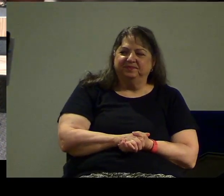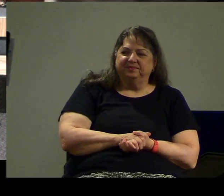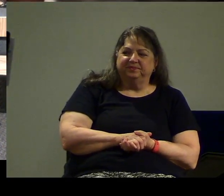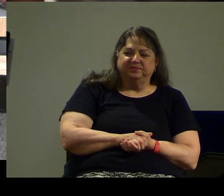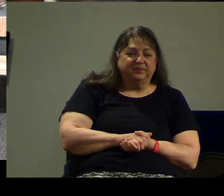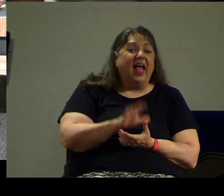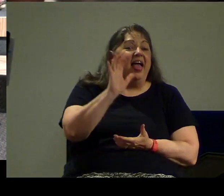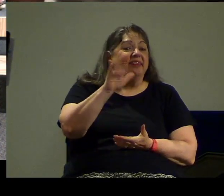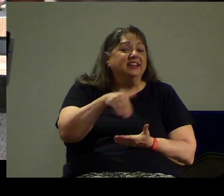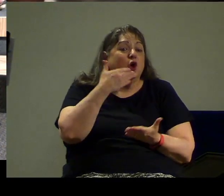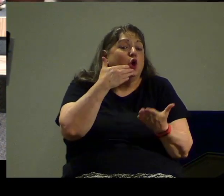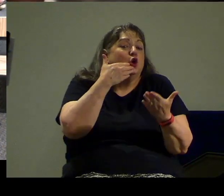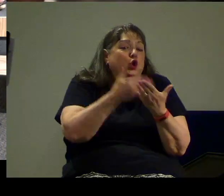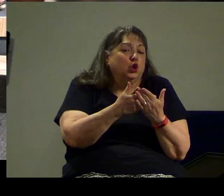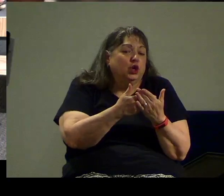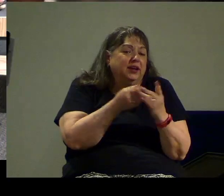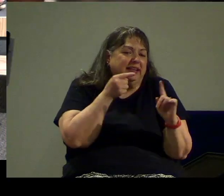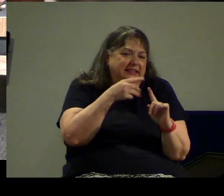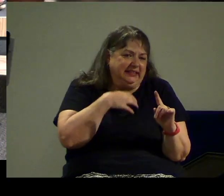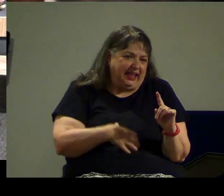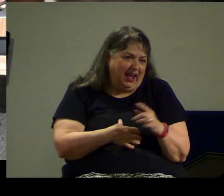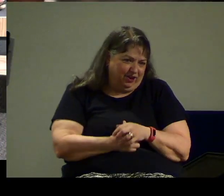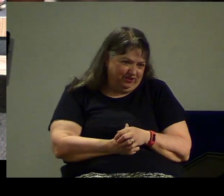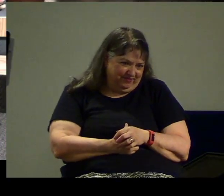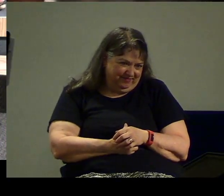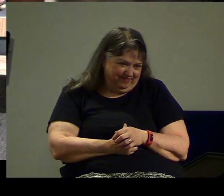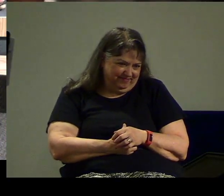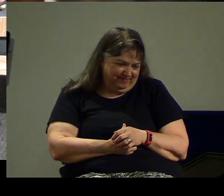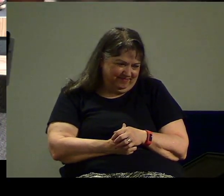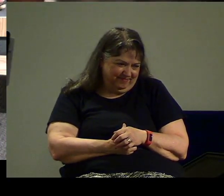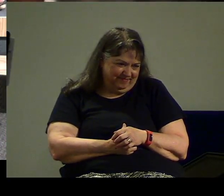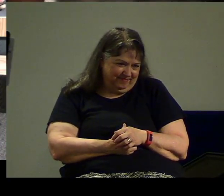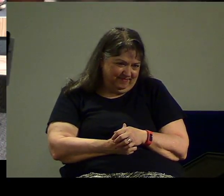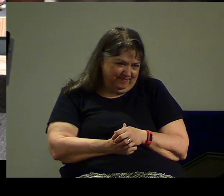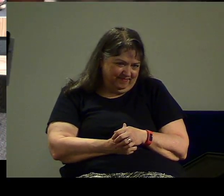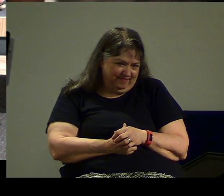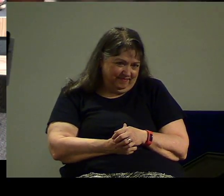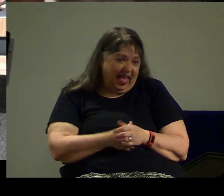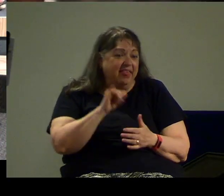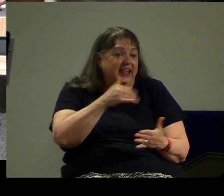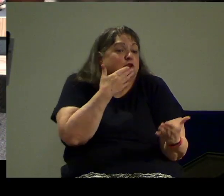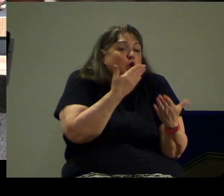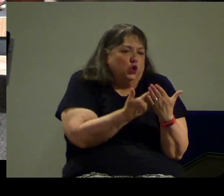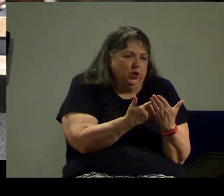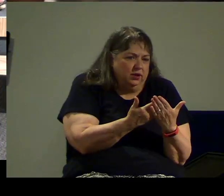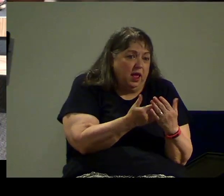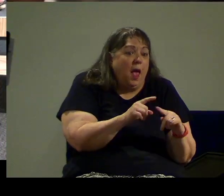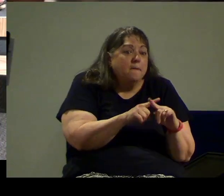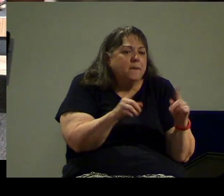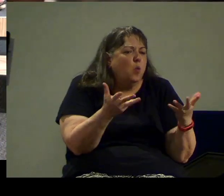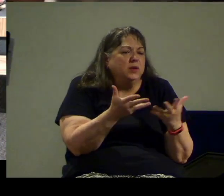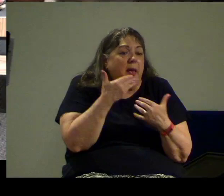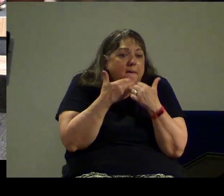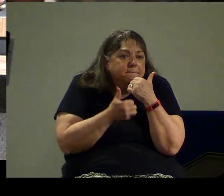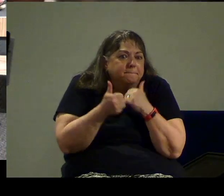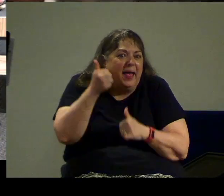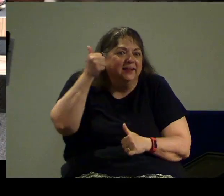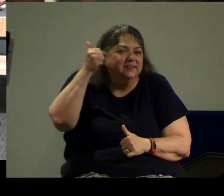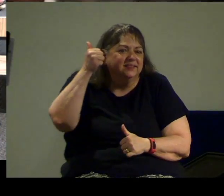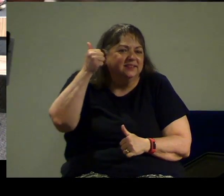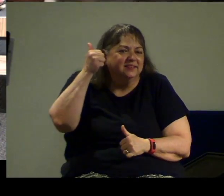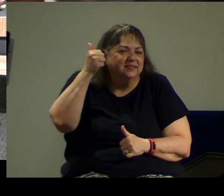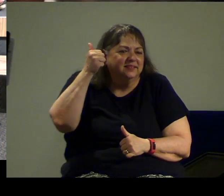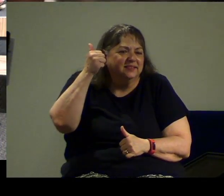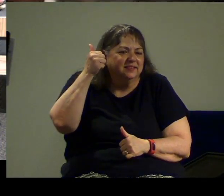Now that's a good desire. And then there's the best desire of all. The best desire of